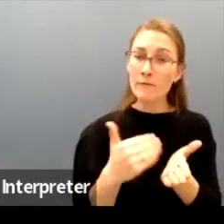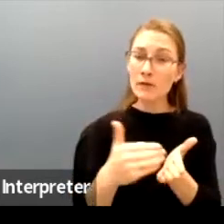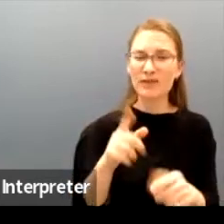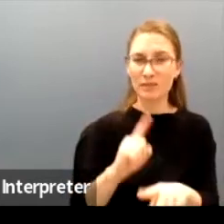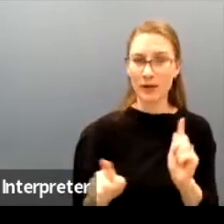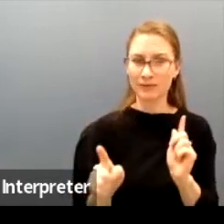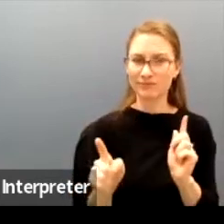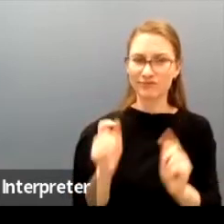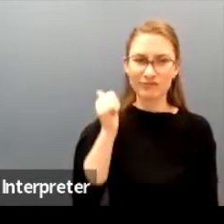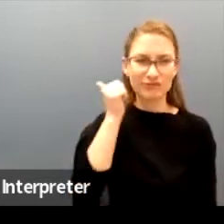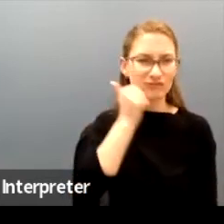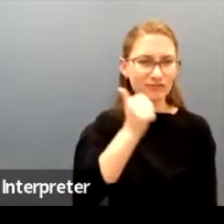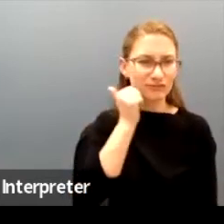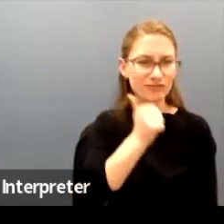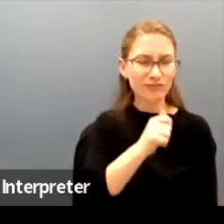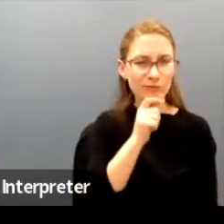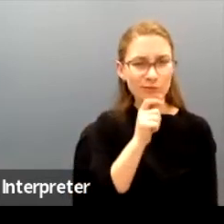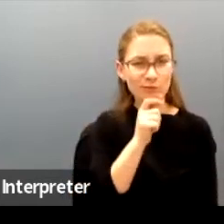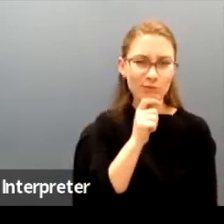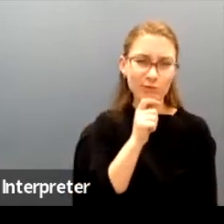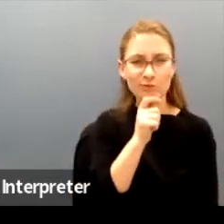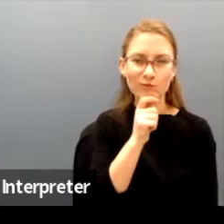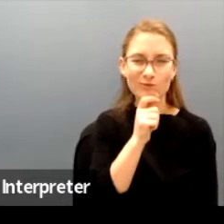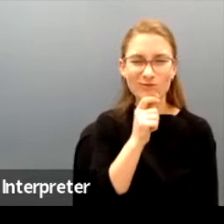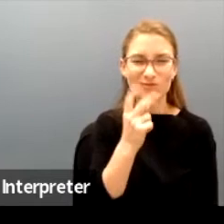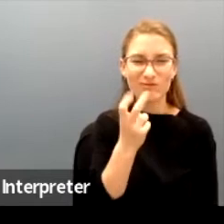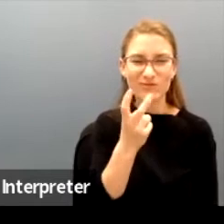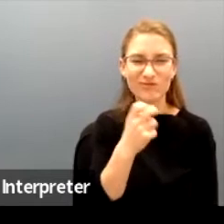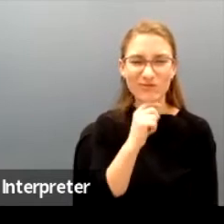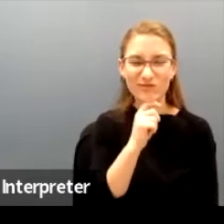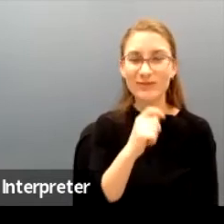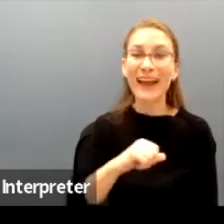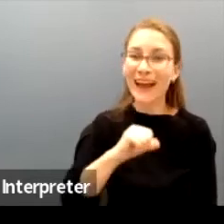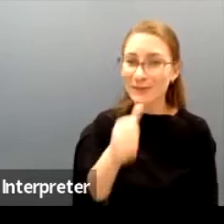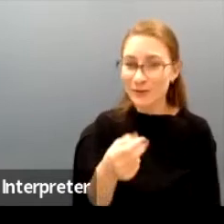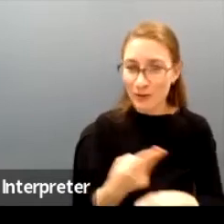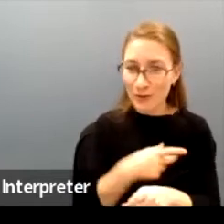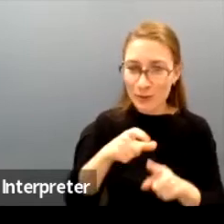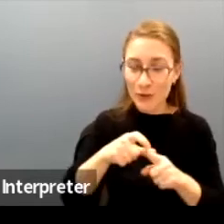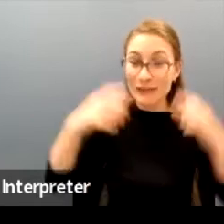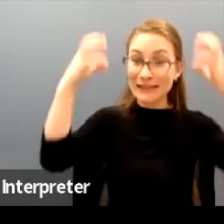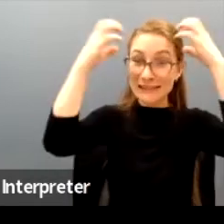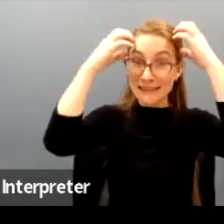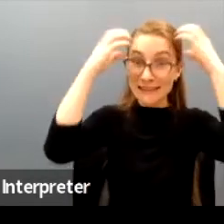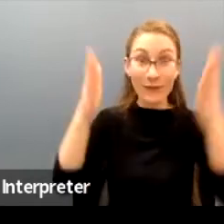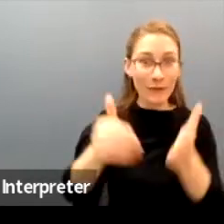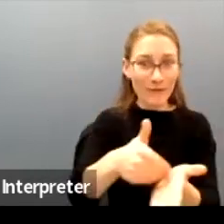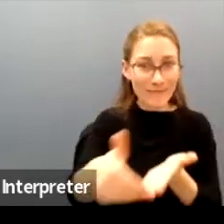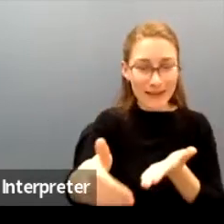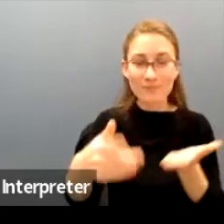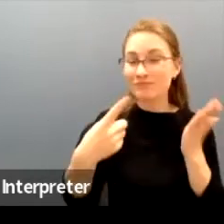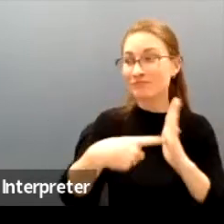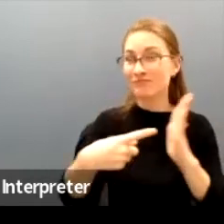use Disney all that often. I'm not sitting in the office saying like, ooh, I'm gonna do a Disney